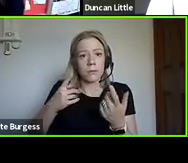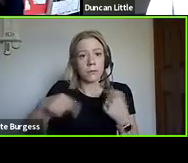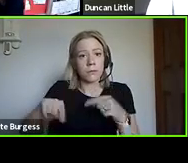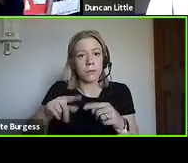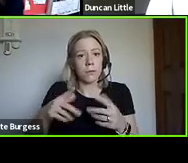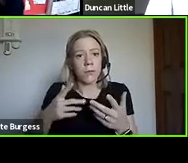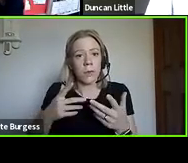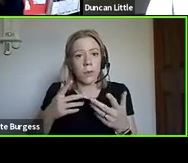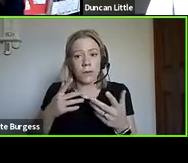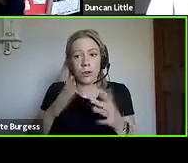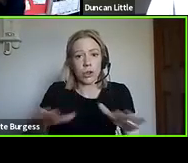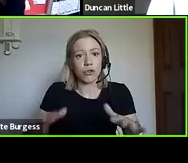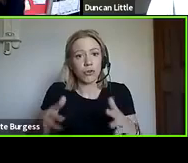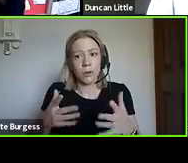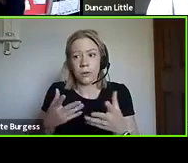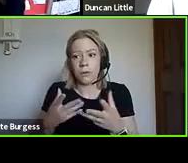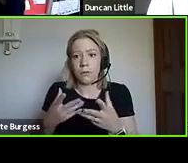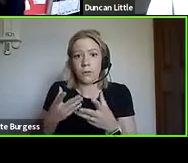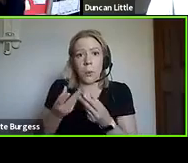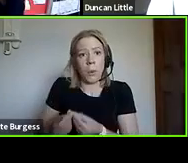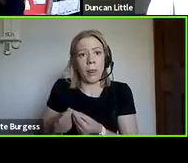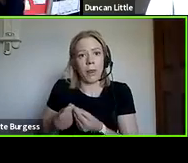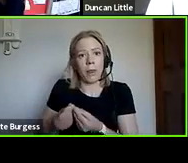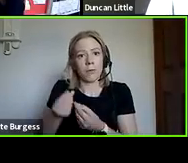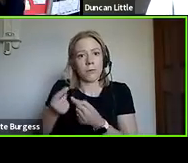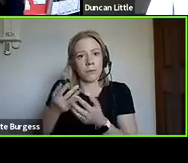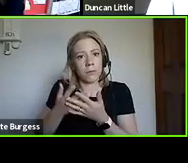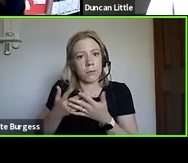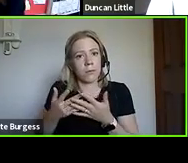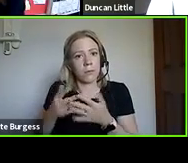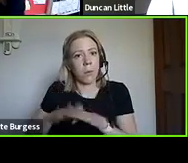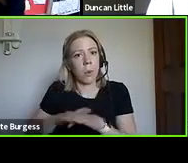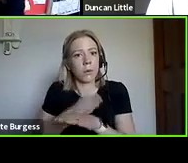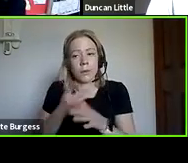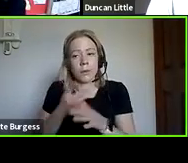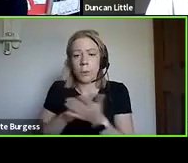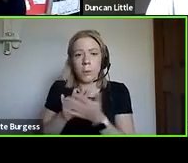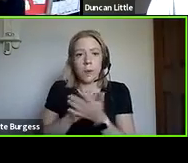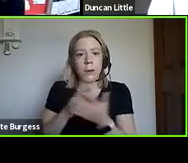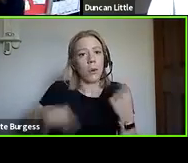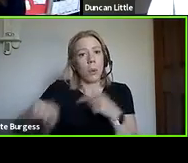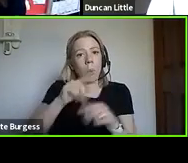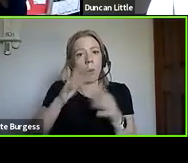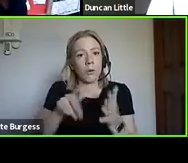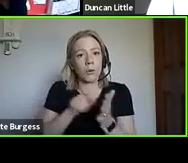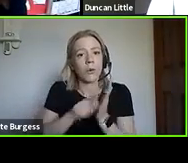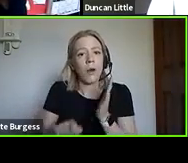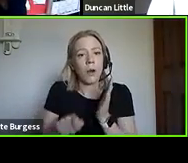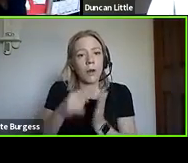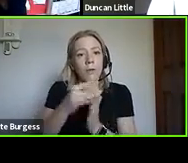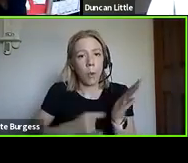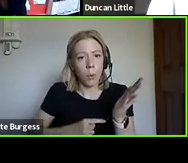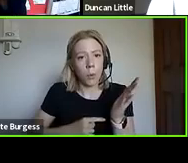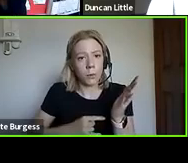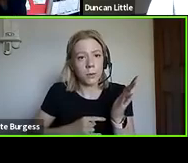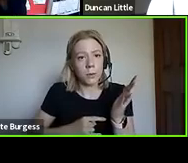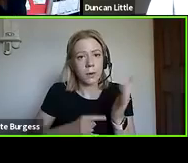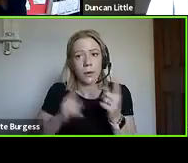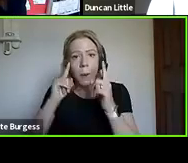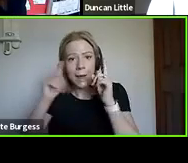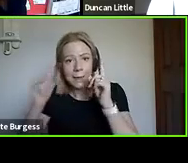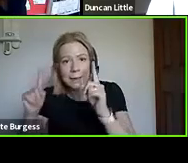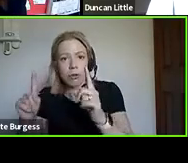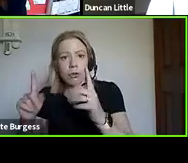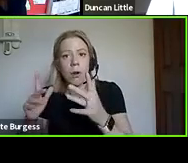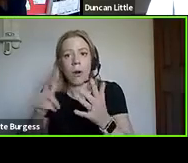they are with us. So we get everybody to sign forms. The head teachers or administrators sign for